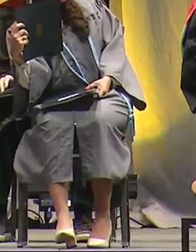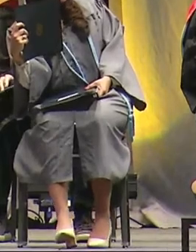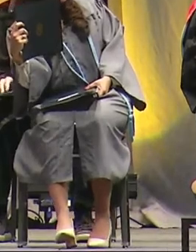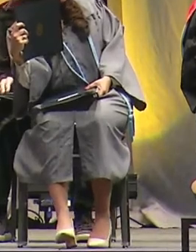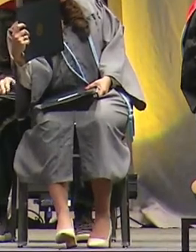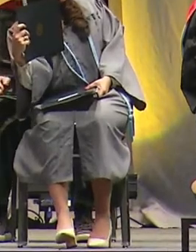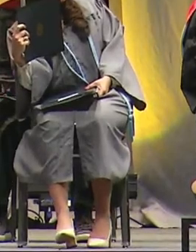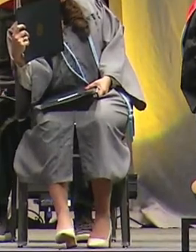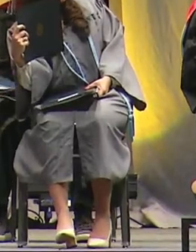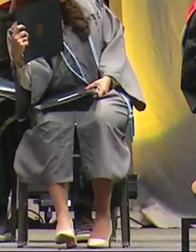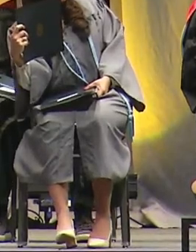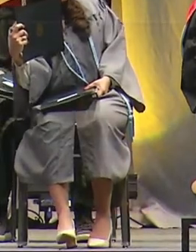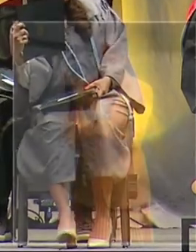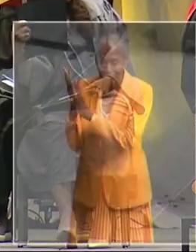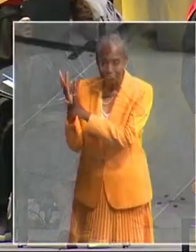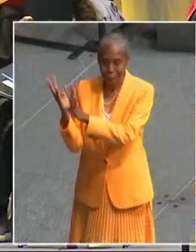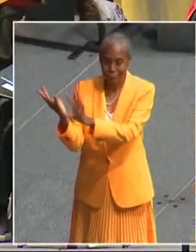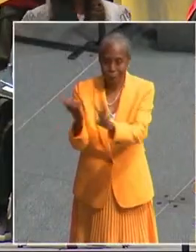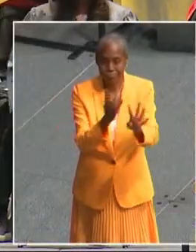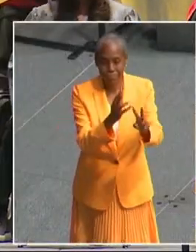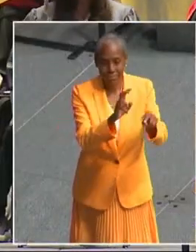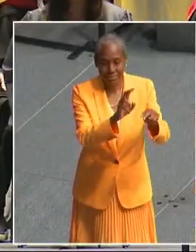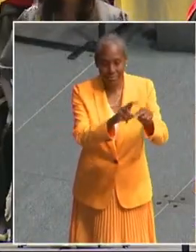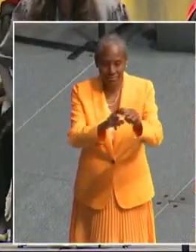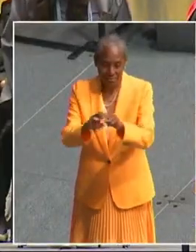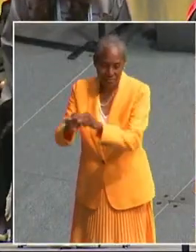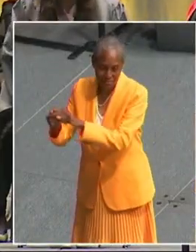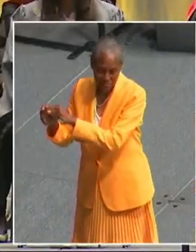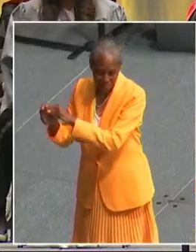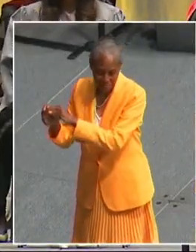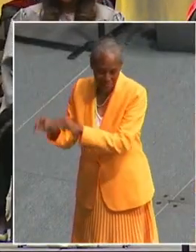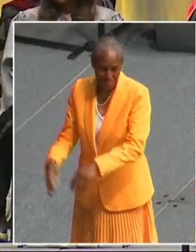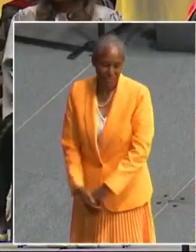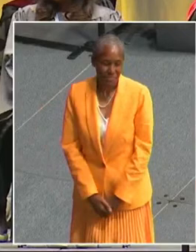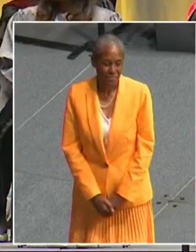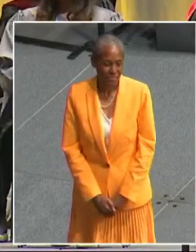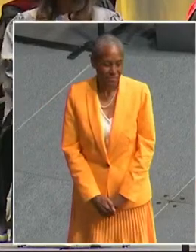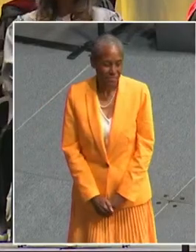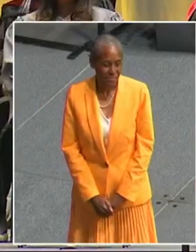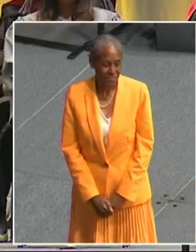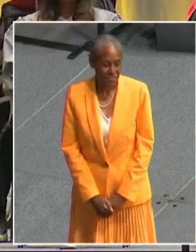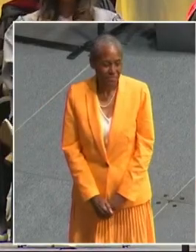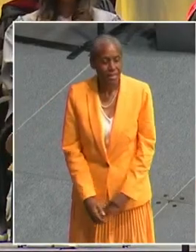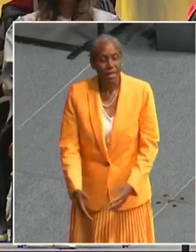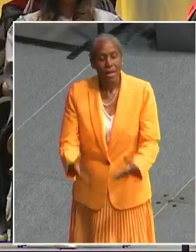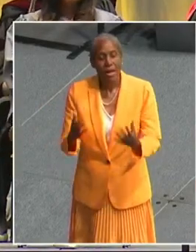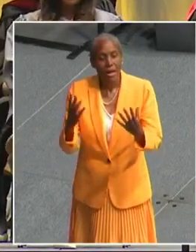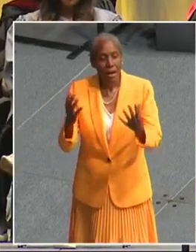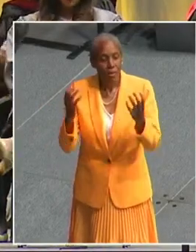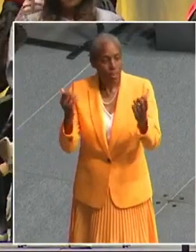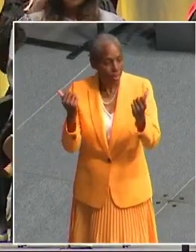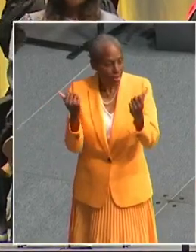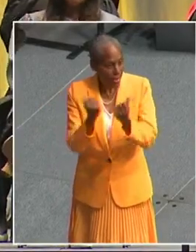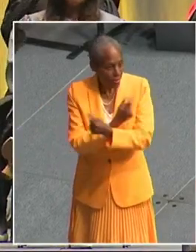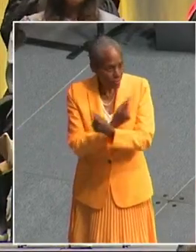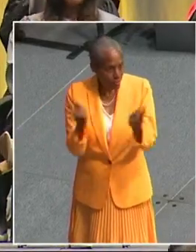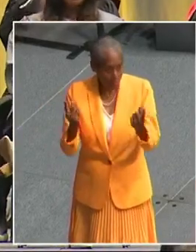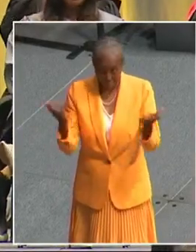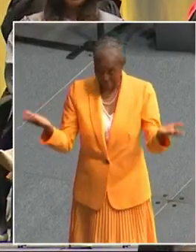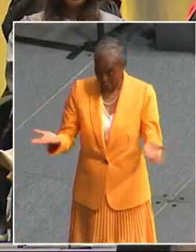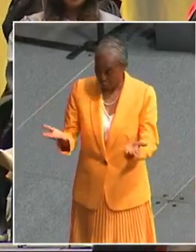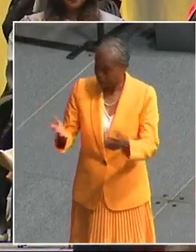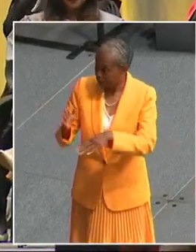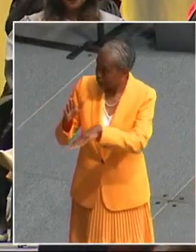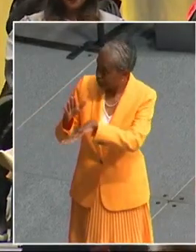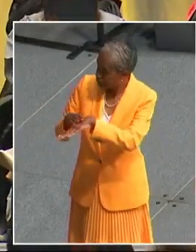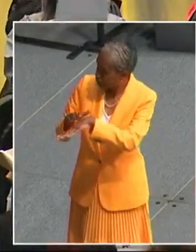returning to their seats, I do want everyone with us today to be advised